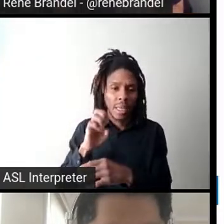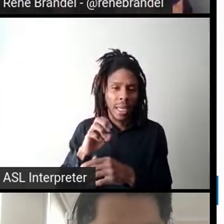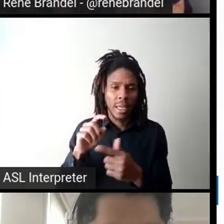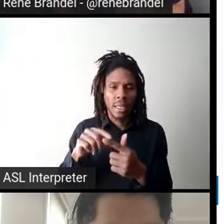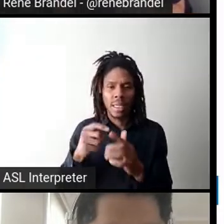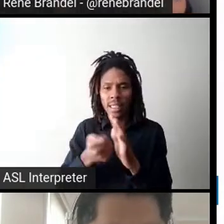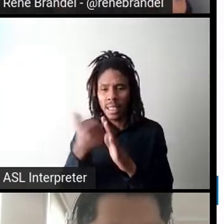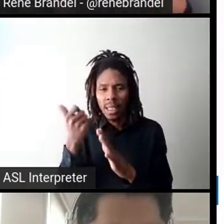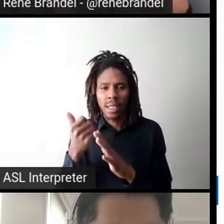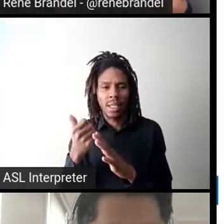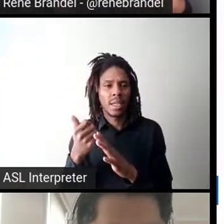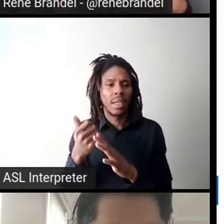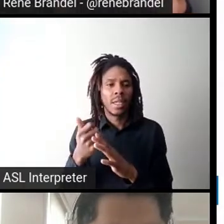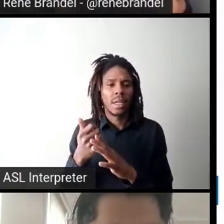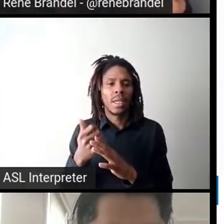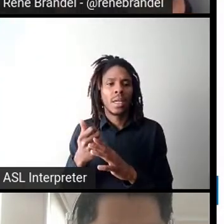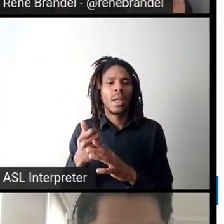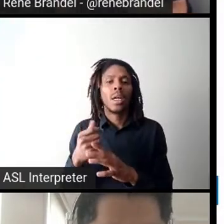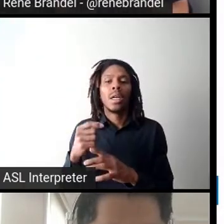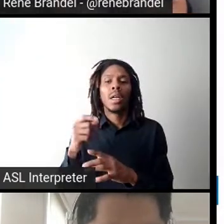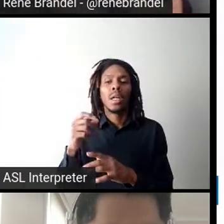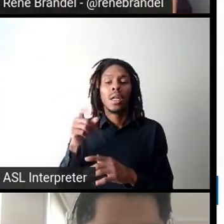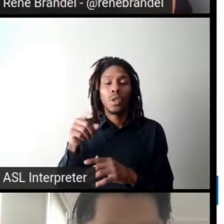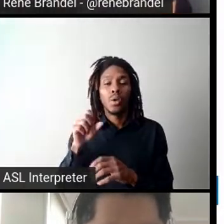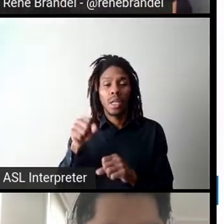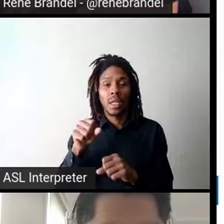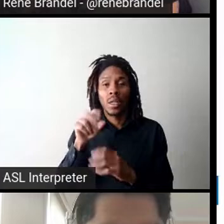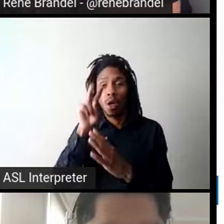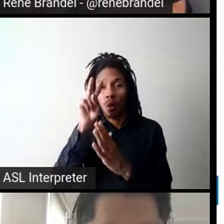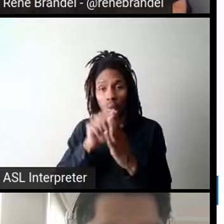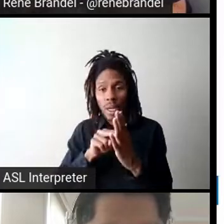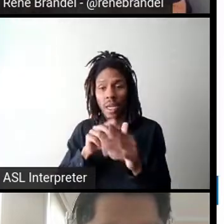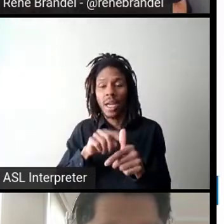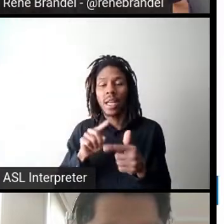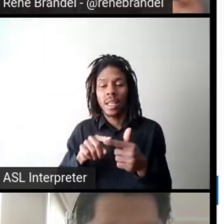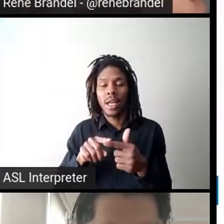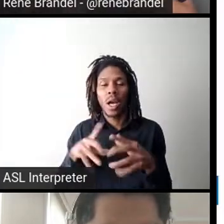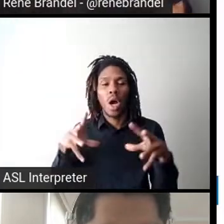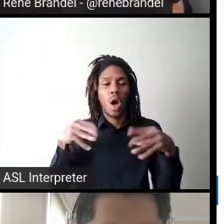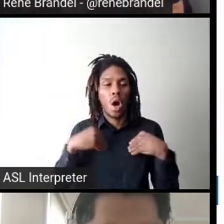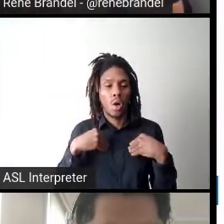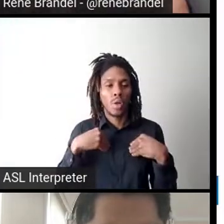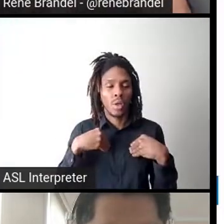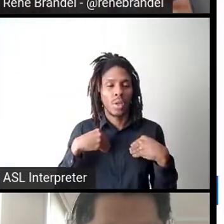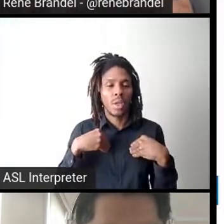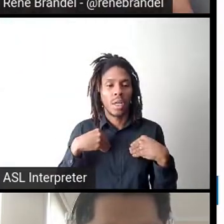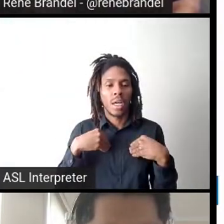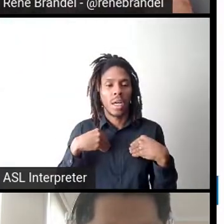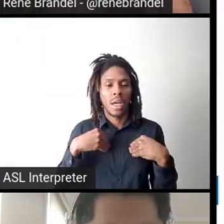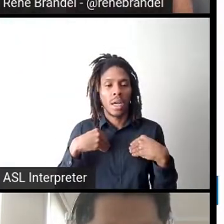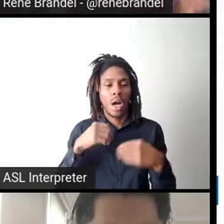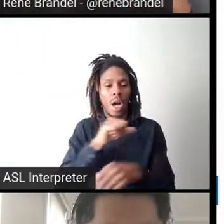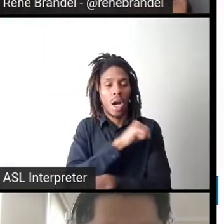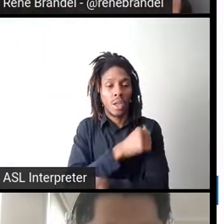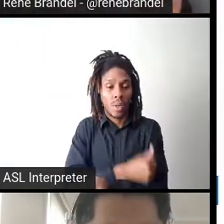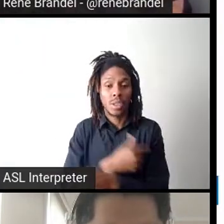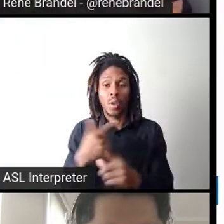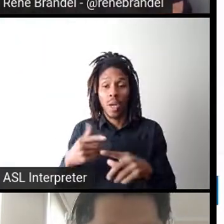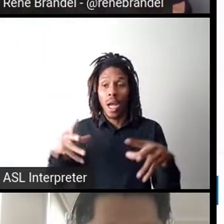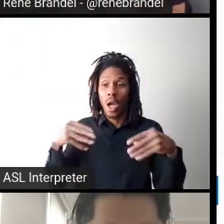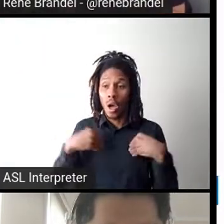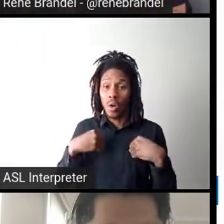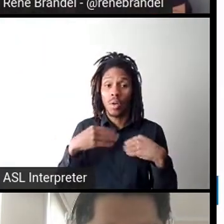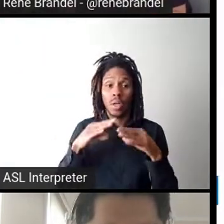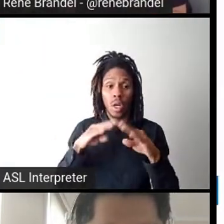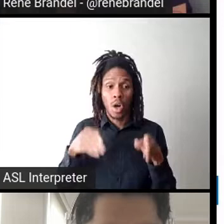anybody authenticated should only be able to read. And then we should enable owner-based authorization so that when I own the home, I get to do all the CRUD operations